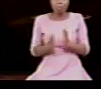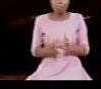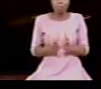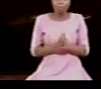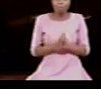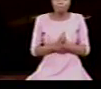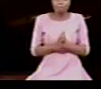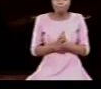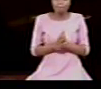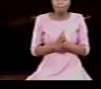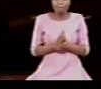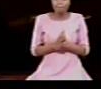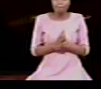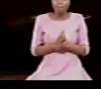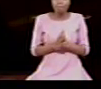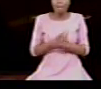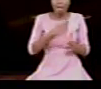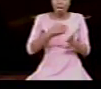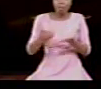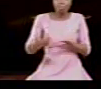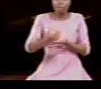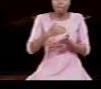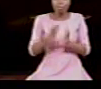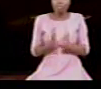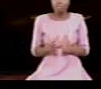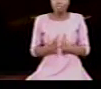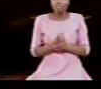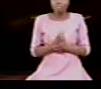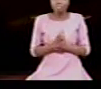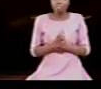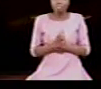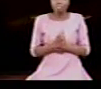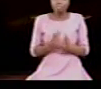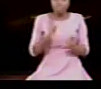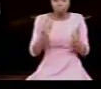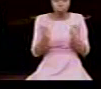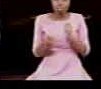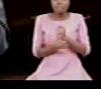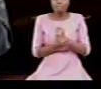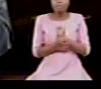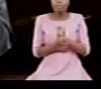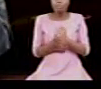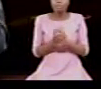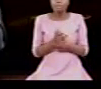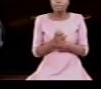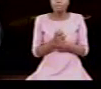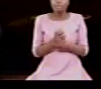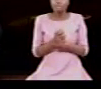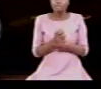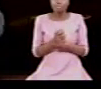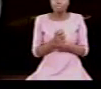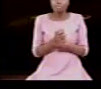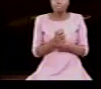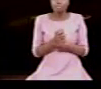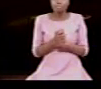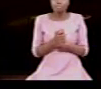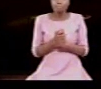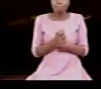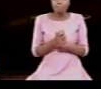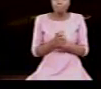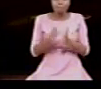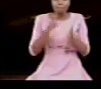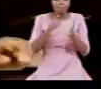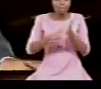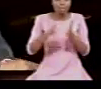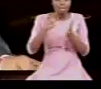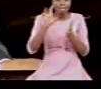and reaper. Transformed. Look at your Bible. Look at it again from verse 8 of the